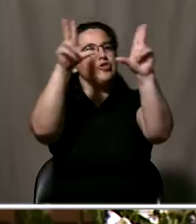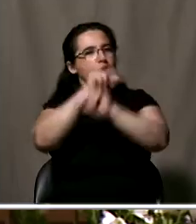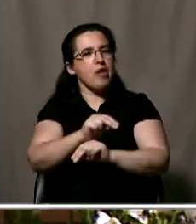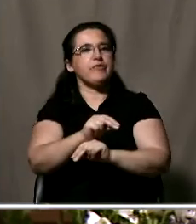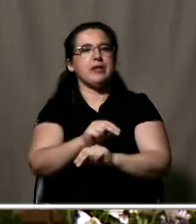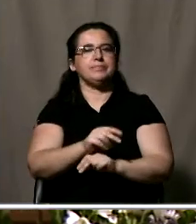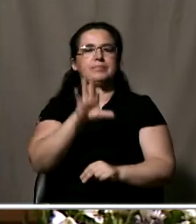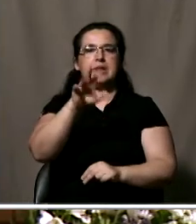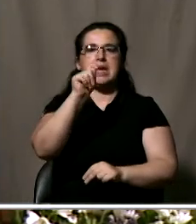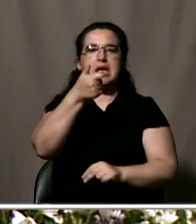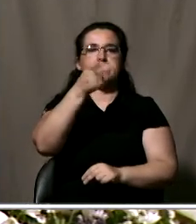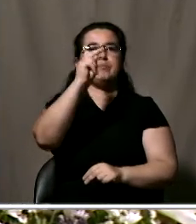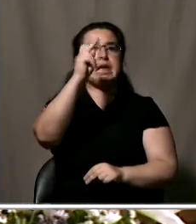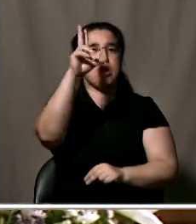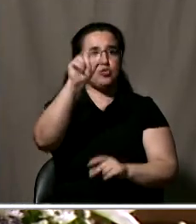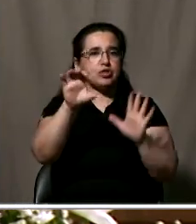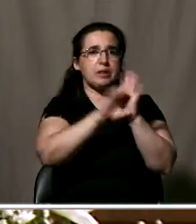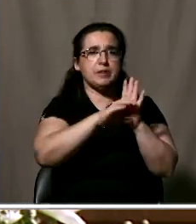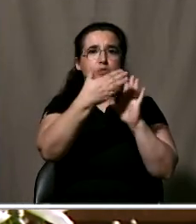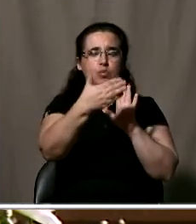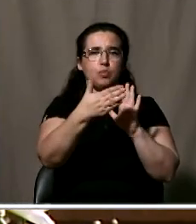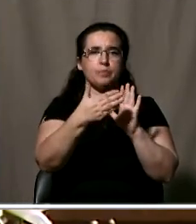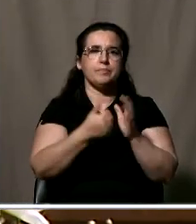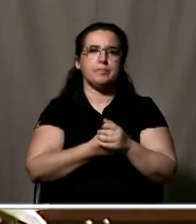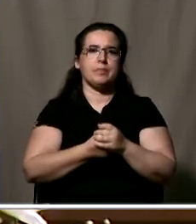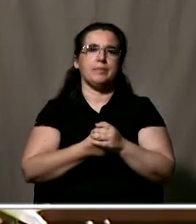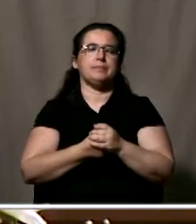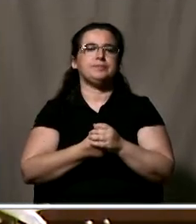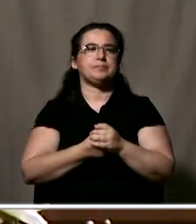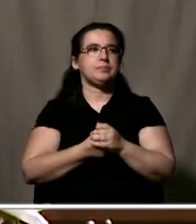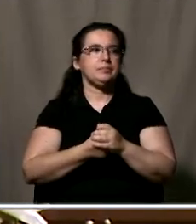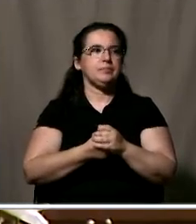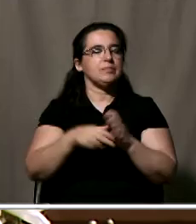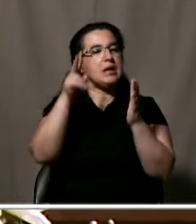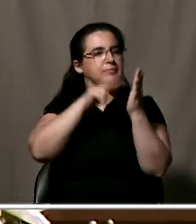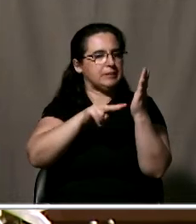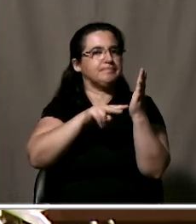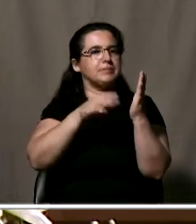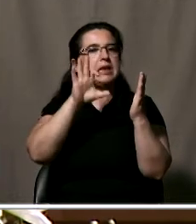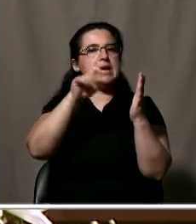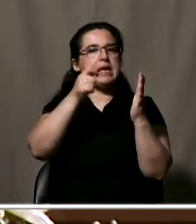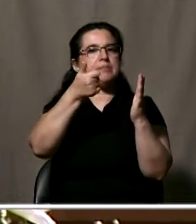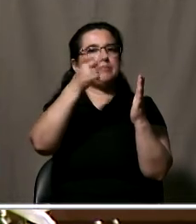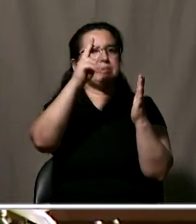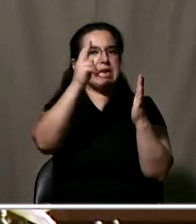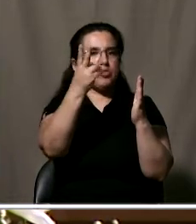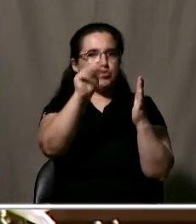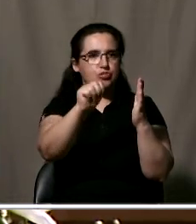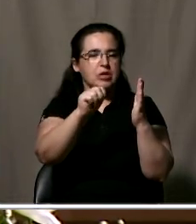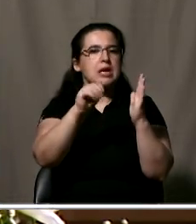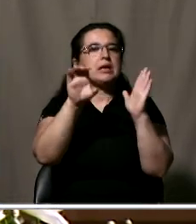1. Mulher. Hebreus capítulo 1. We look at the book of Hebrews, Hebrews chapter 1. Vamos olhar para o livro de Hebreus, Hebreus capítulo 1. In Hebrews chapter 1.